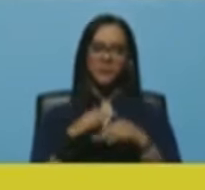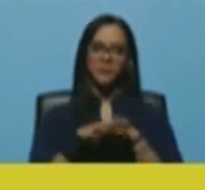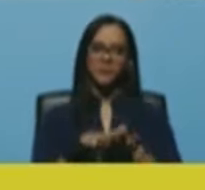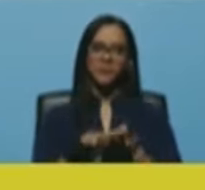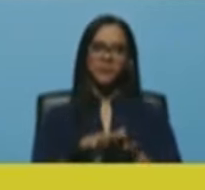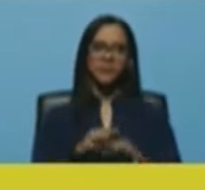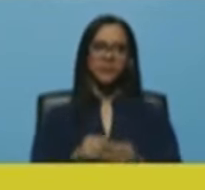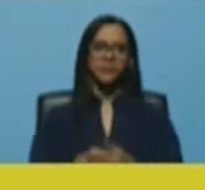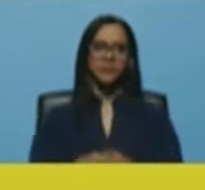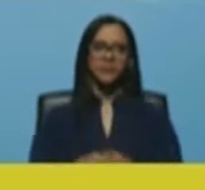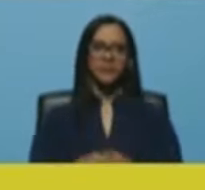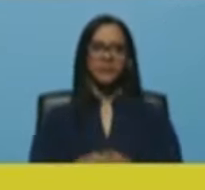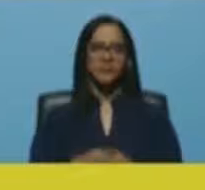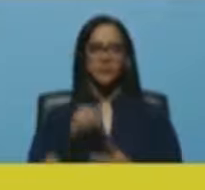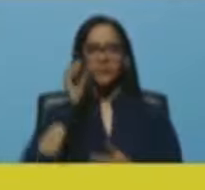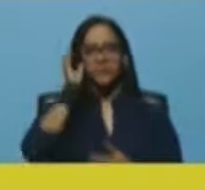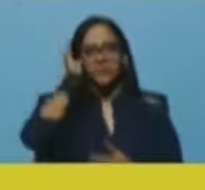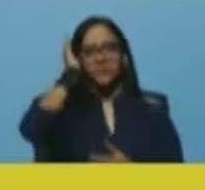recovering.